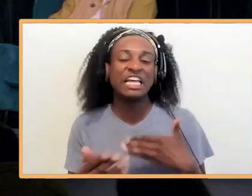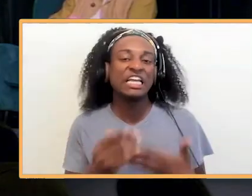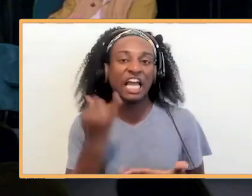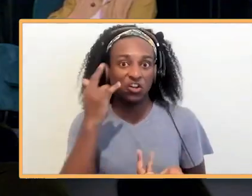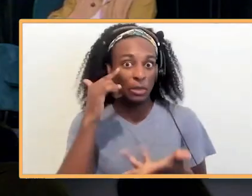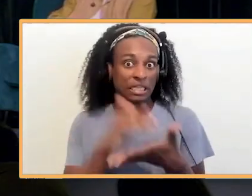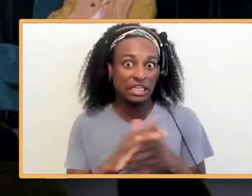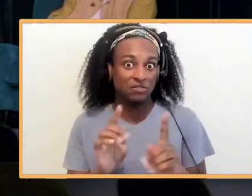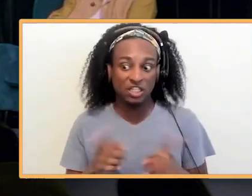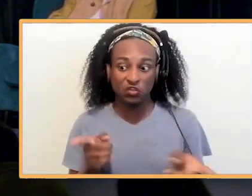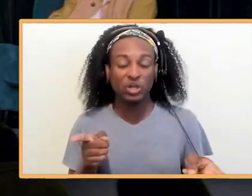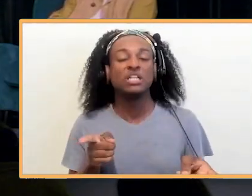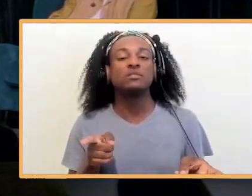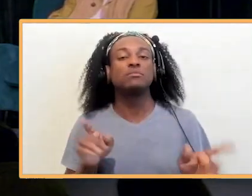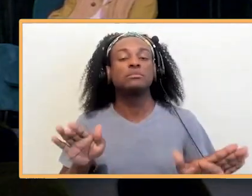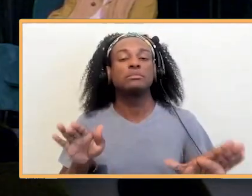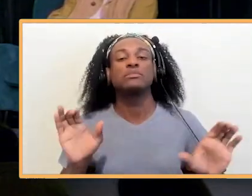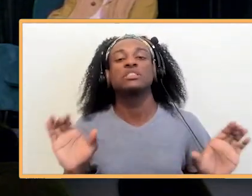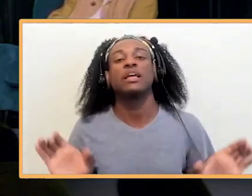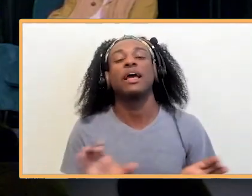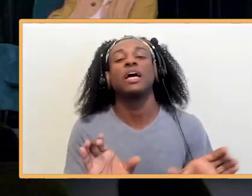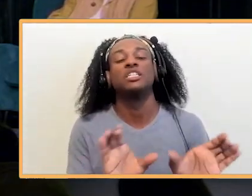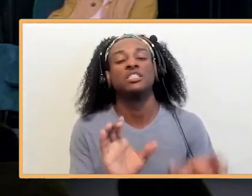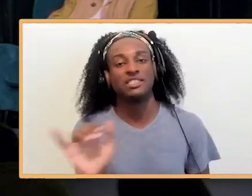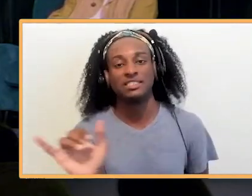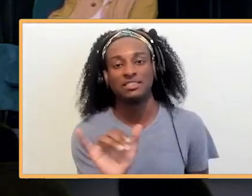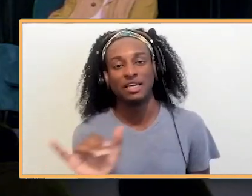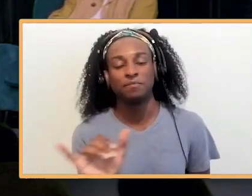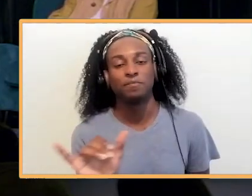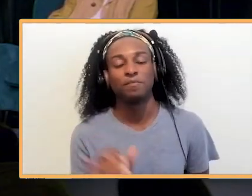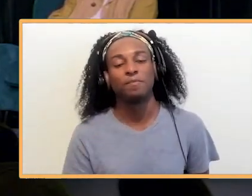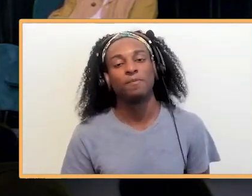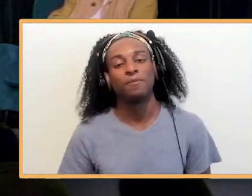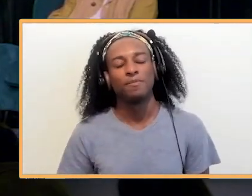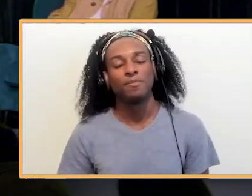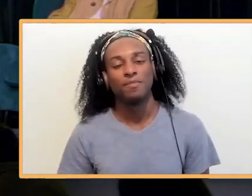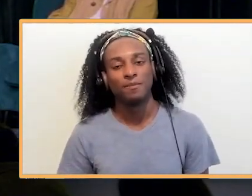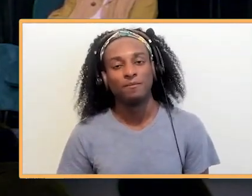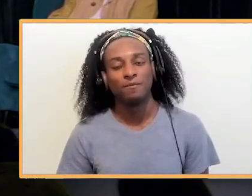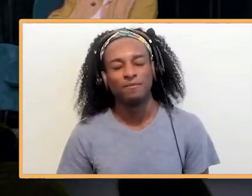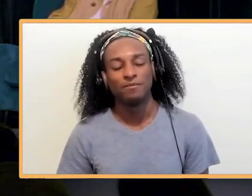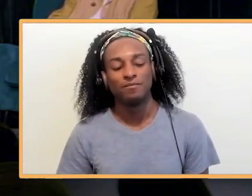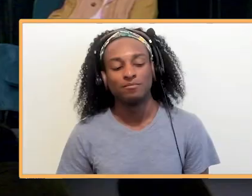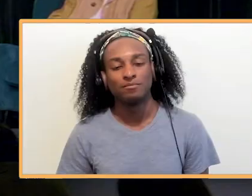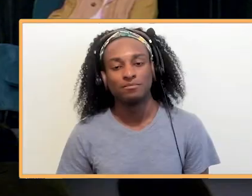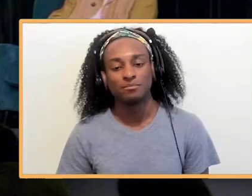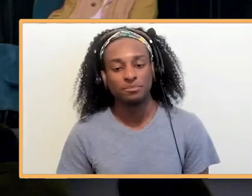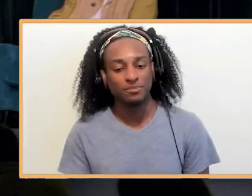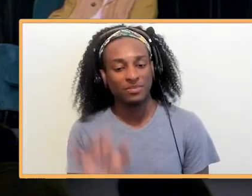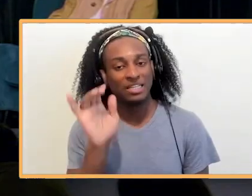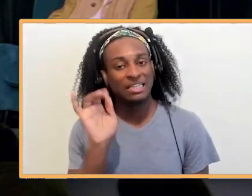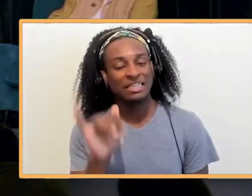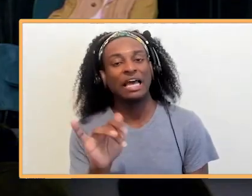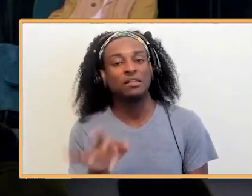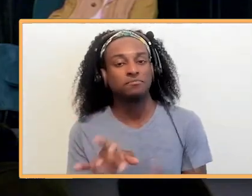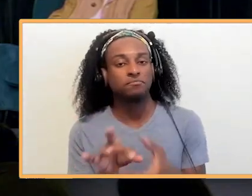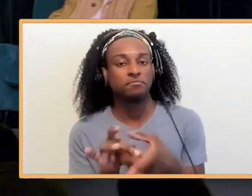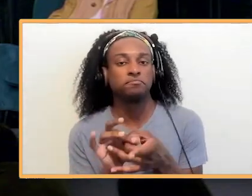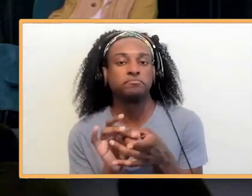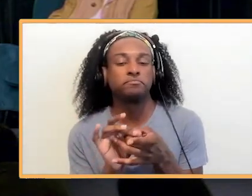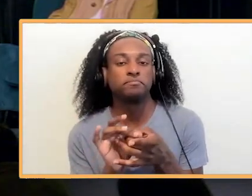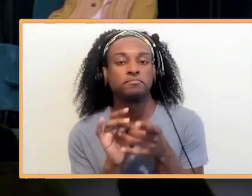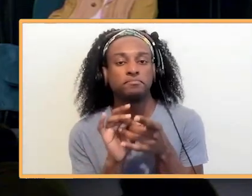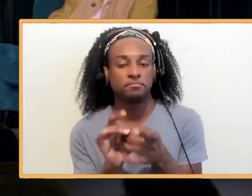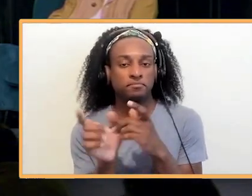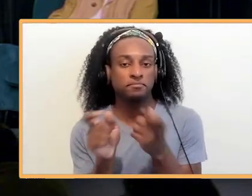be different. Right. Mm-hmm. And that is very apropos Yeah. to what we're talking about Yeah. in the